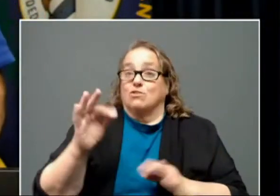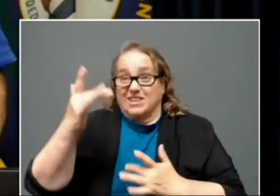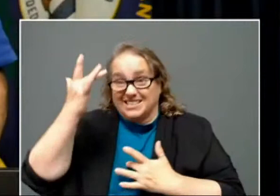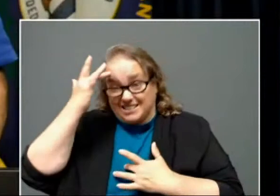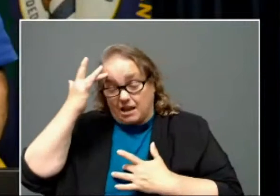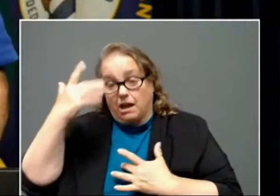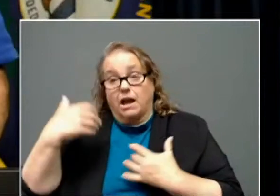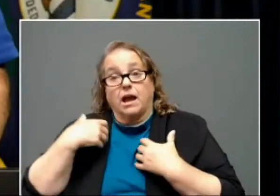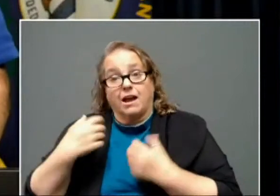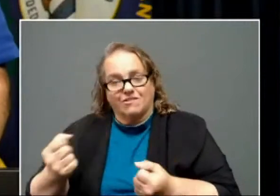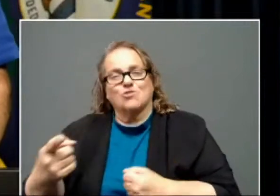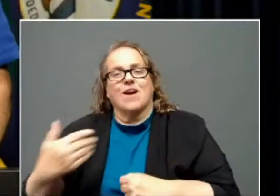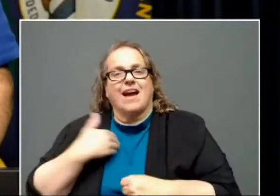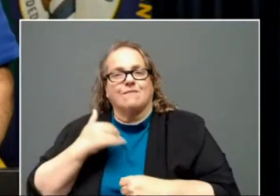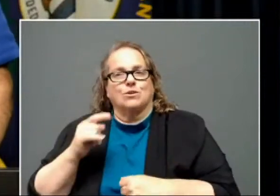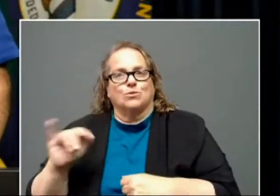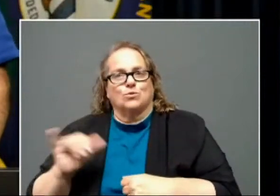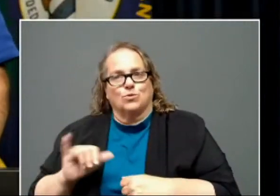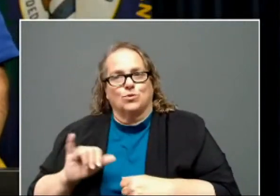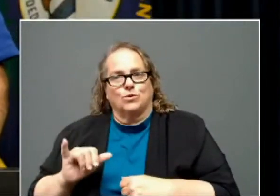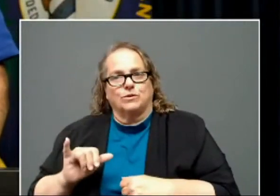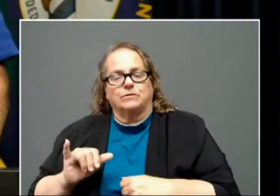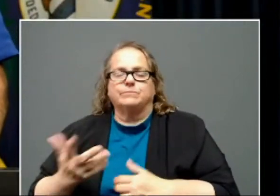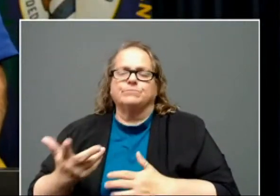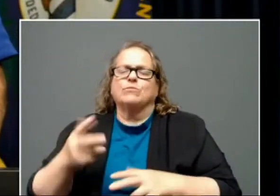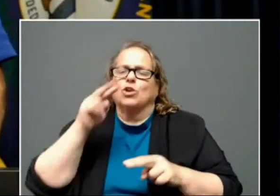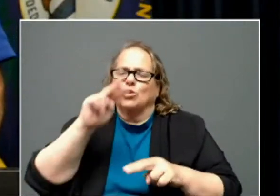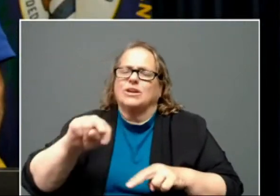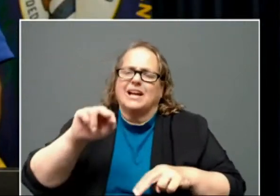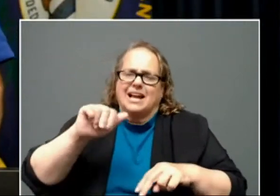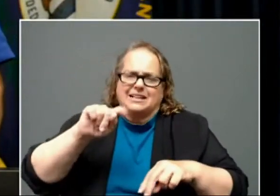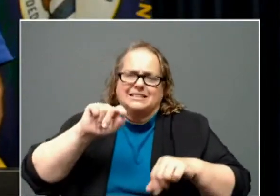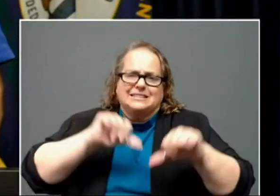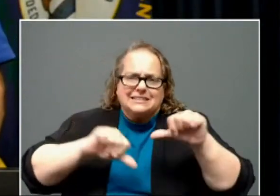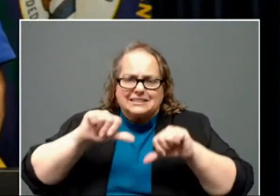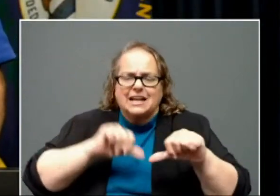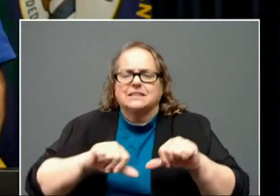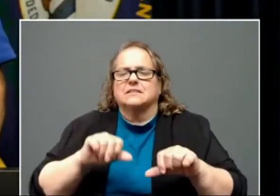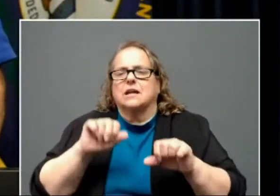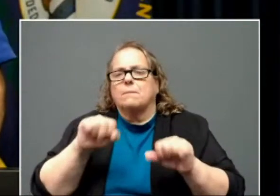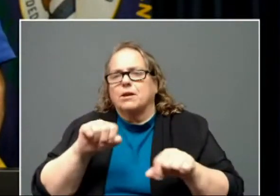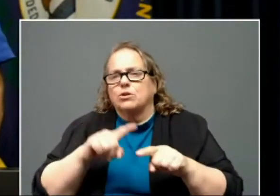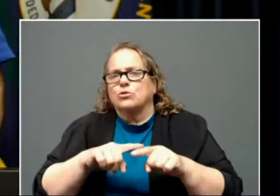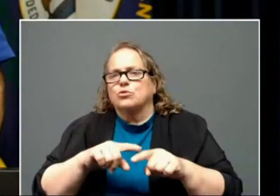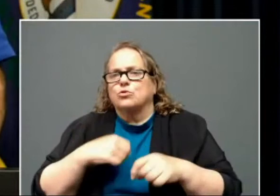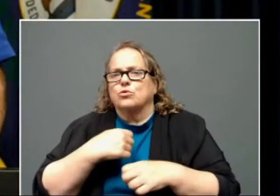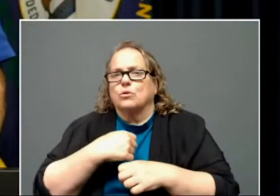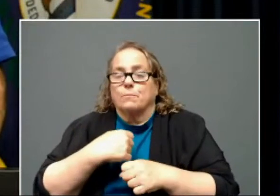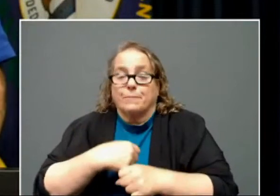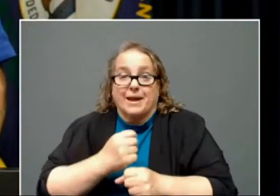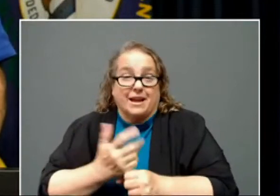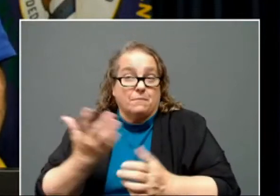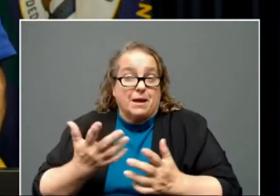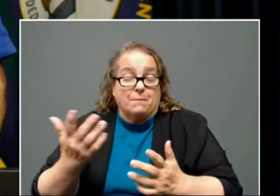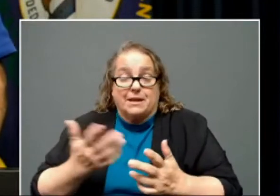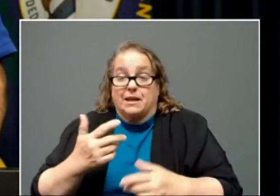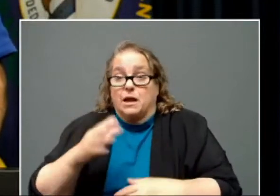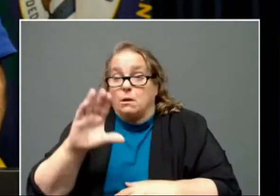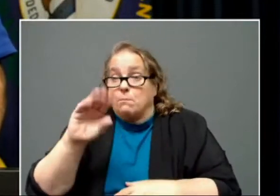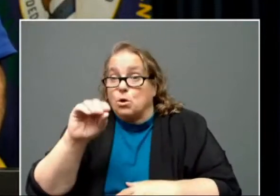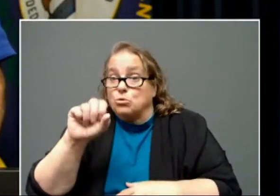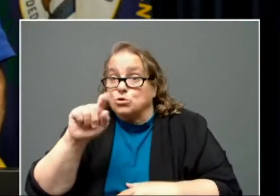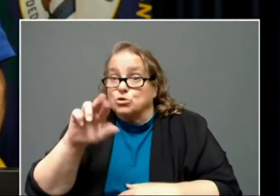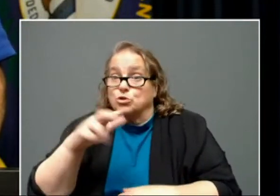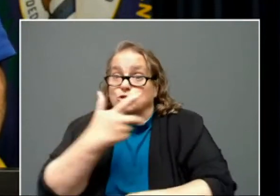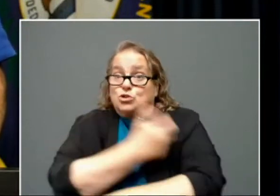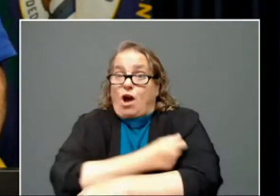are around. But look at the science, look at the ability to create a booster if necessary. We're going to be okay, but there's